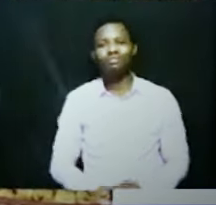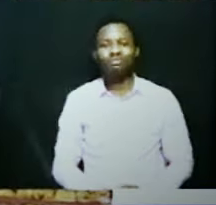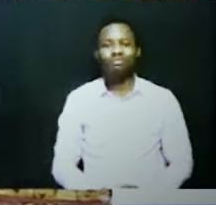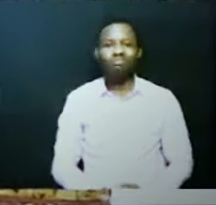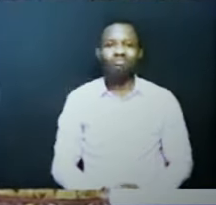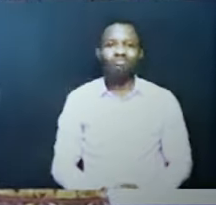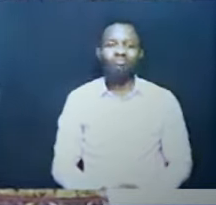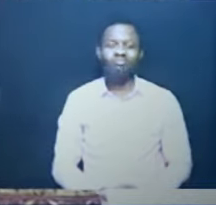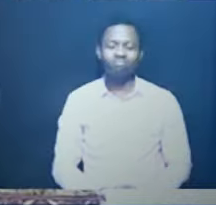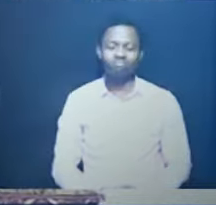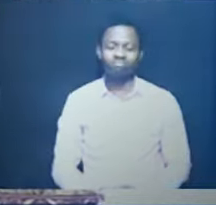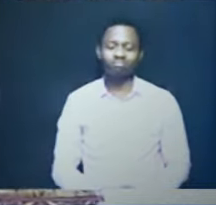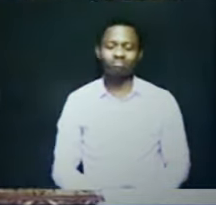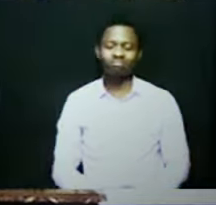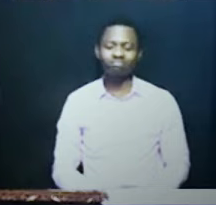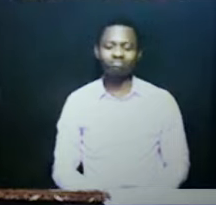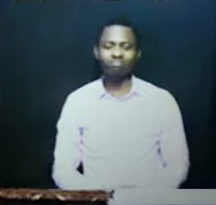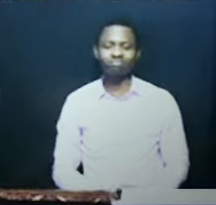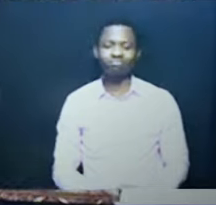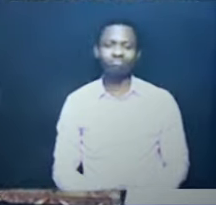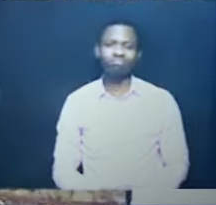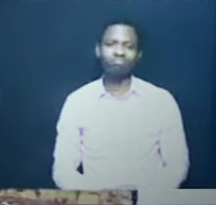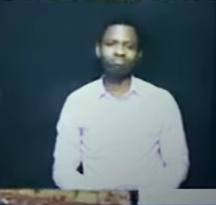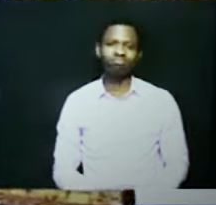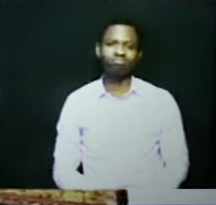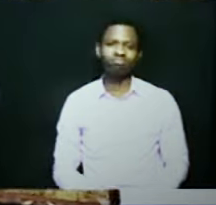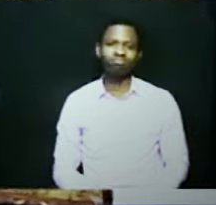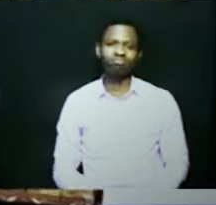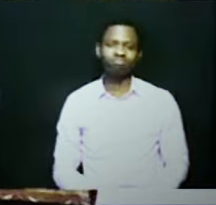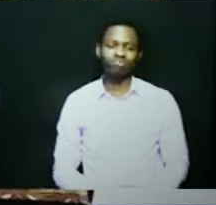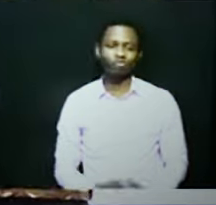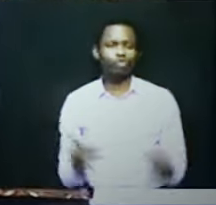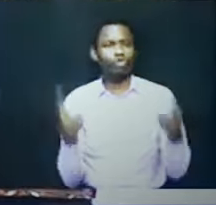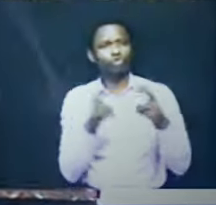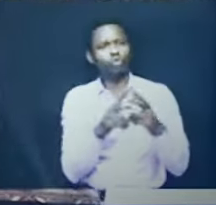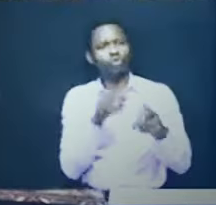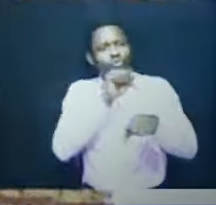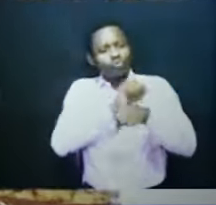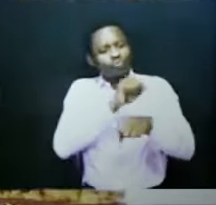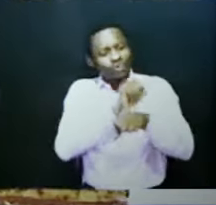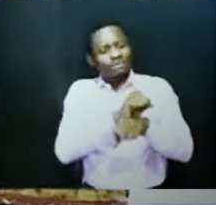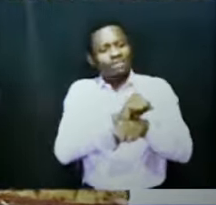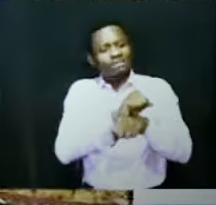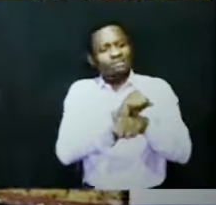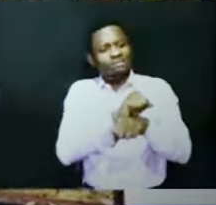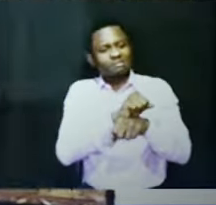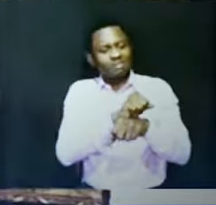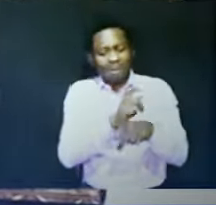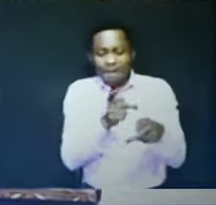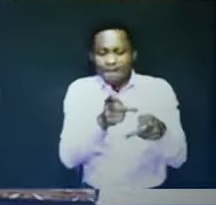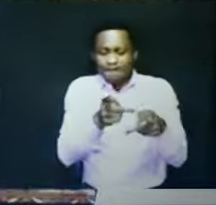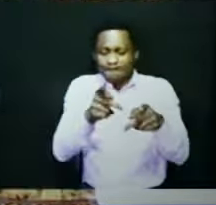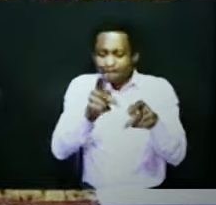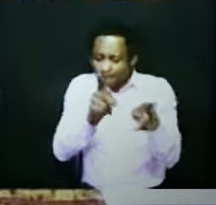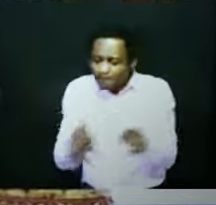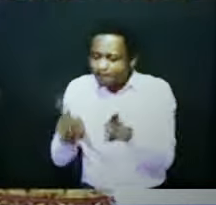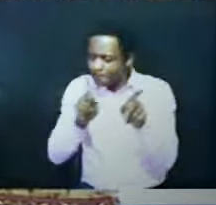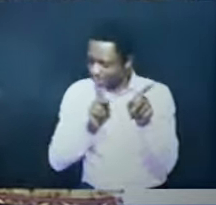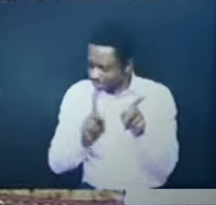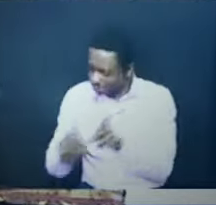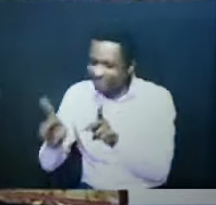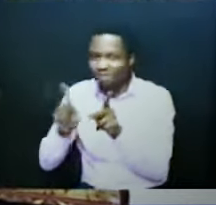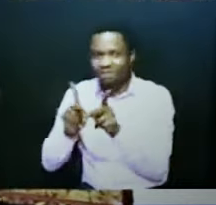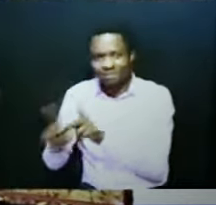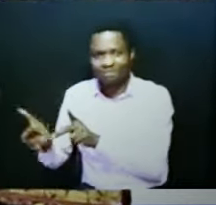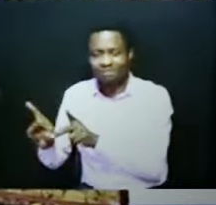juma, ne a jene, any nimdia, any nyansa, any ho. So working, a juma, ye, planning.